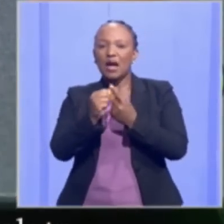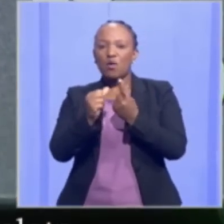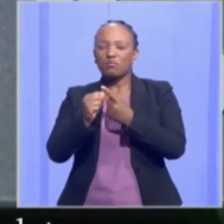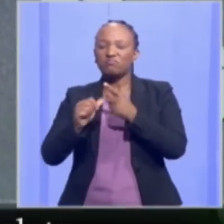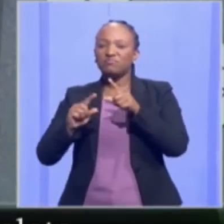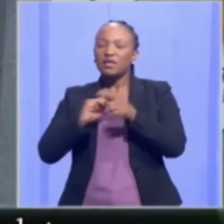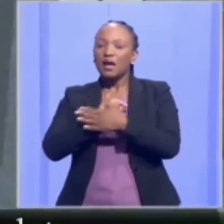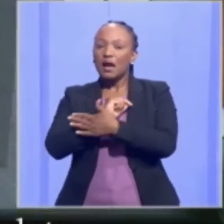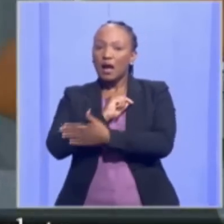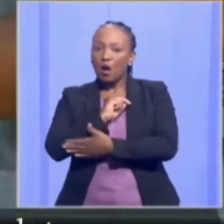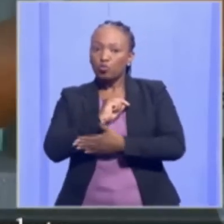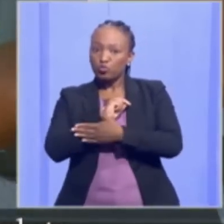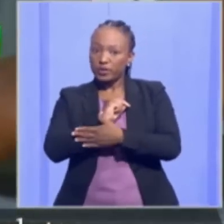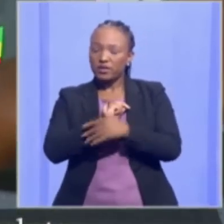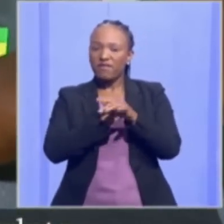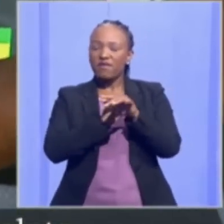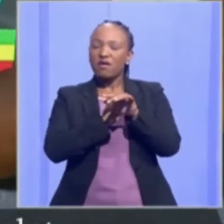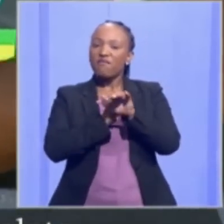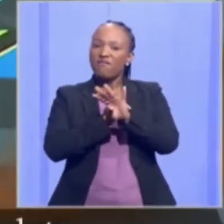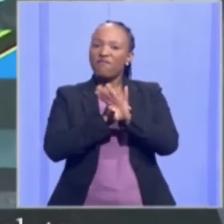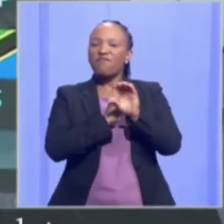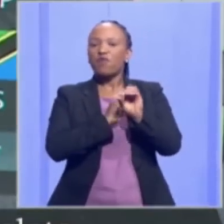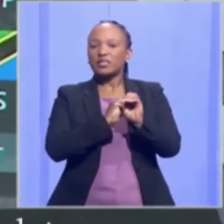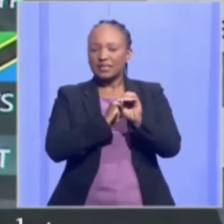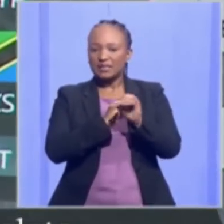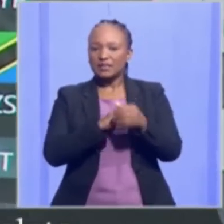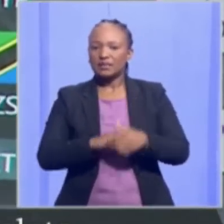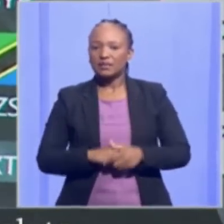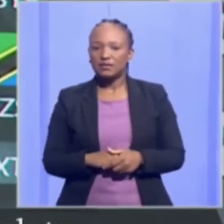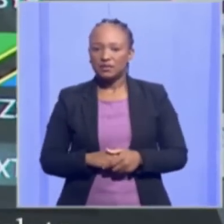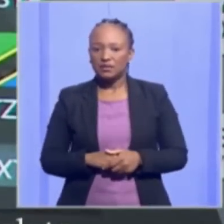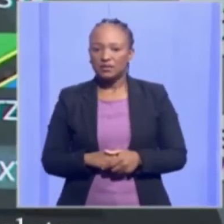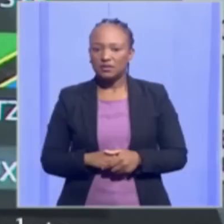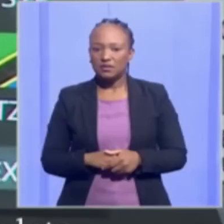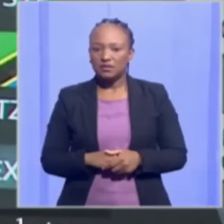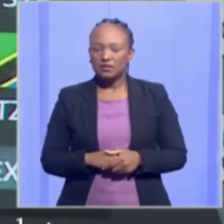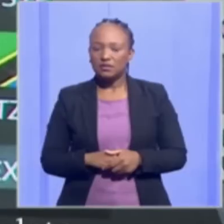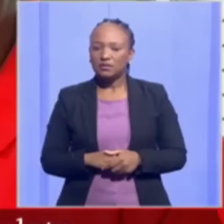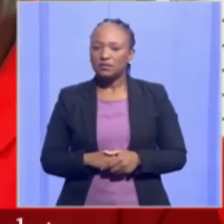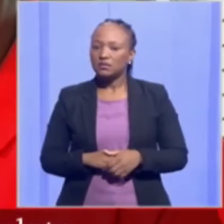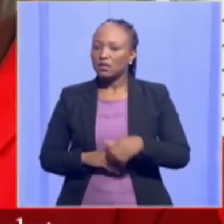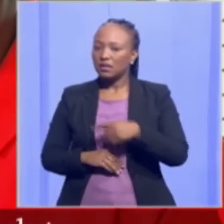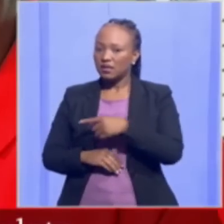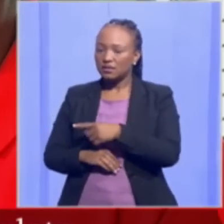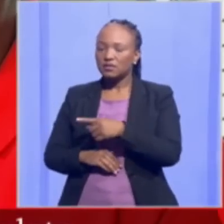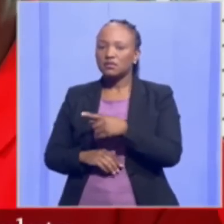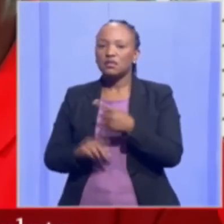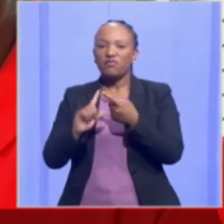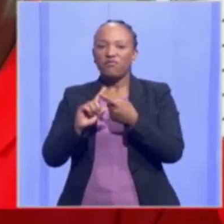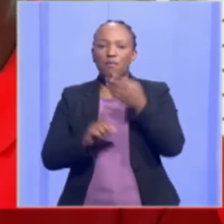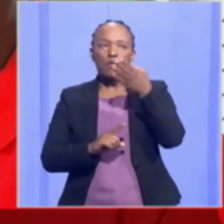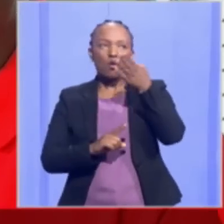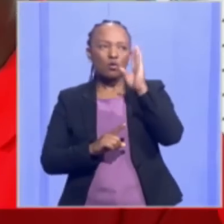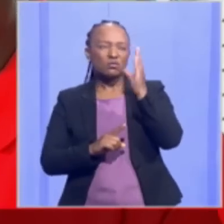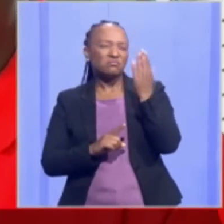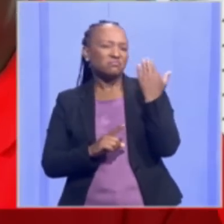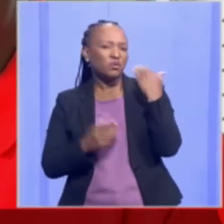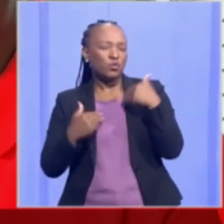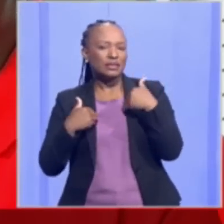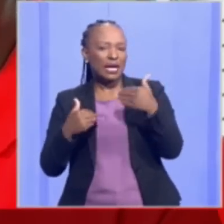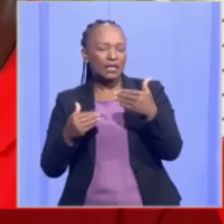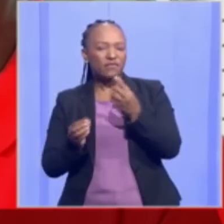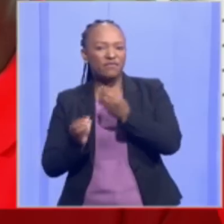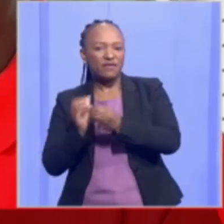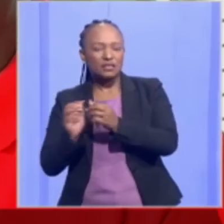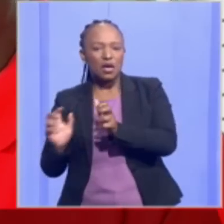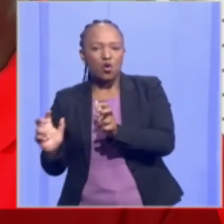fetang 40. This is come from God, because I was fixing the radio when I start, I fixing